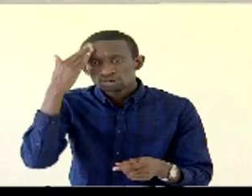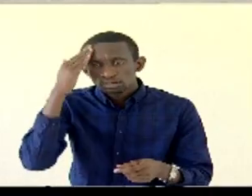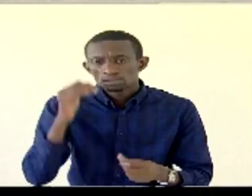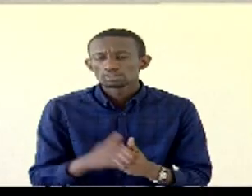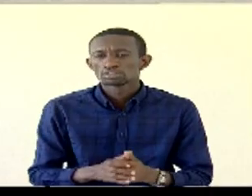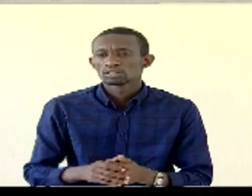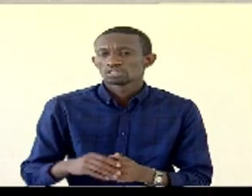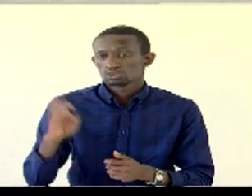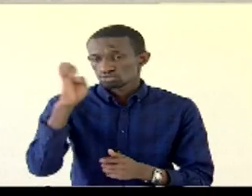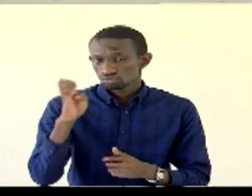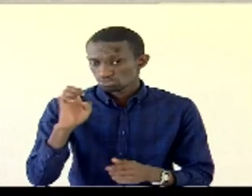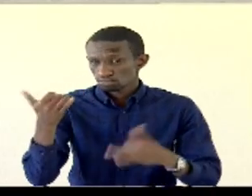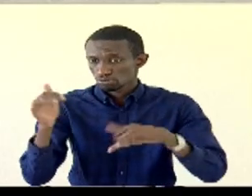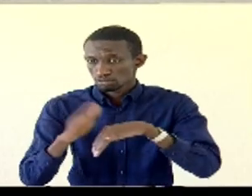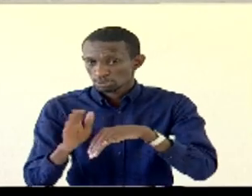no cheating.